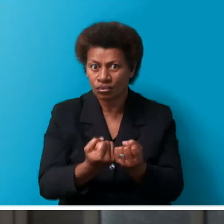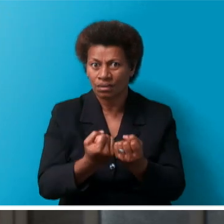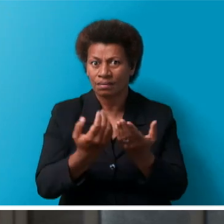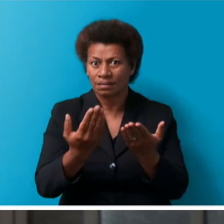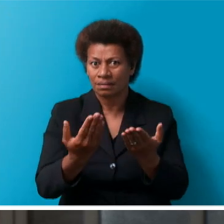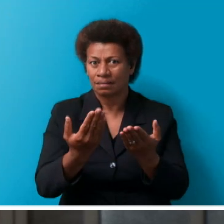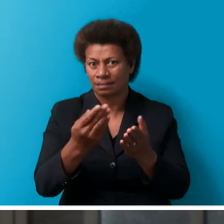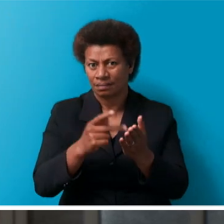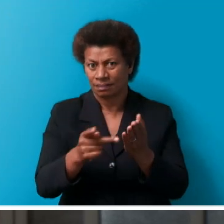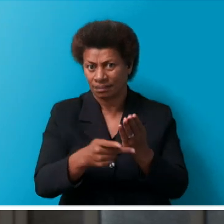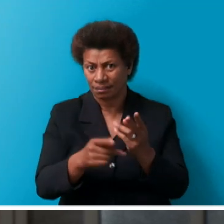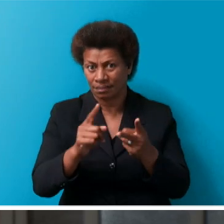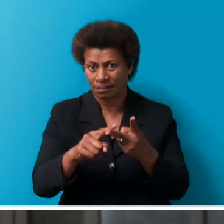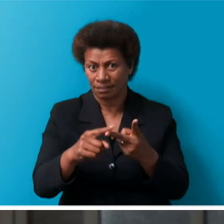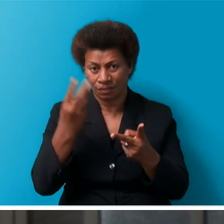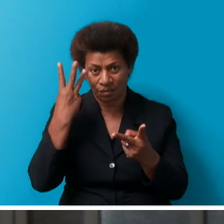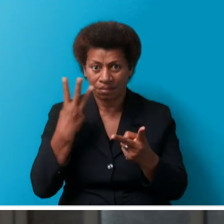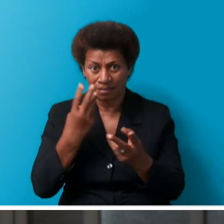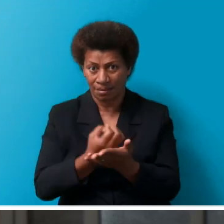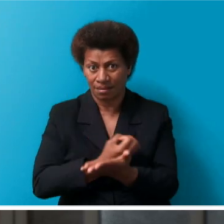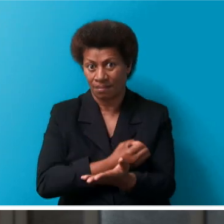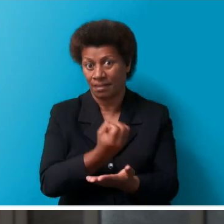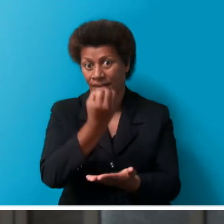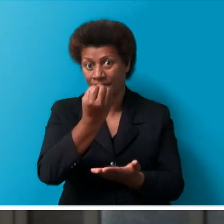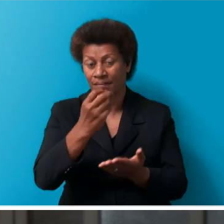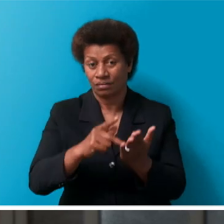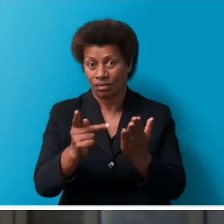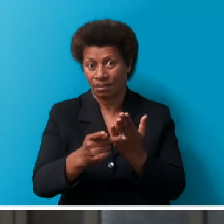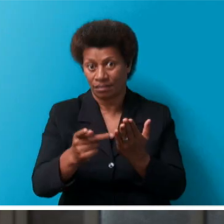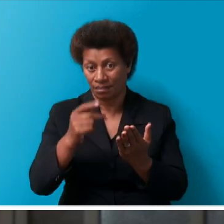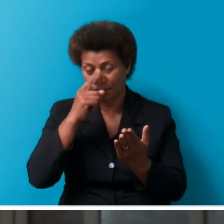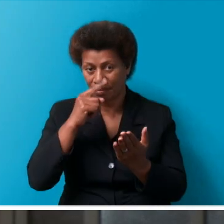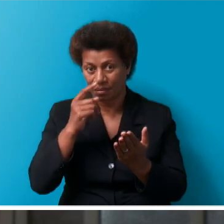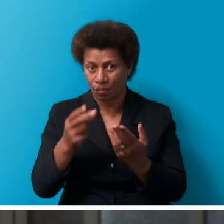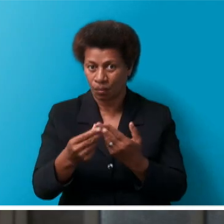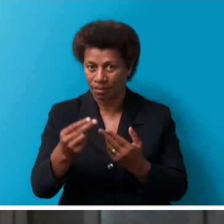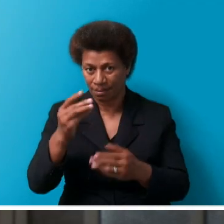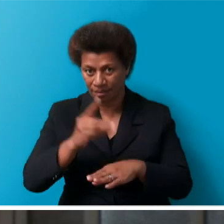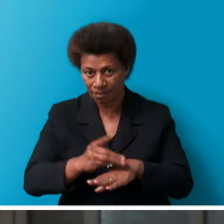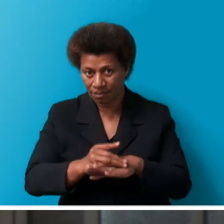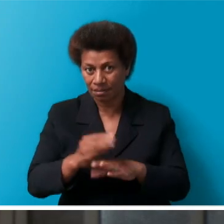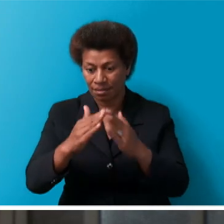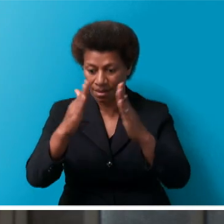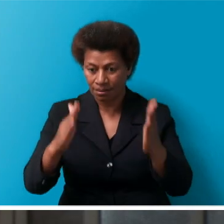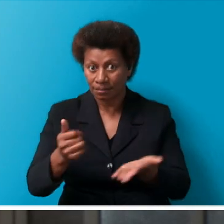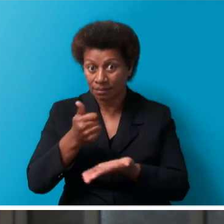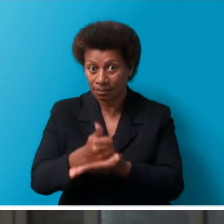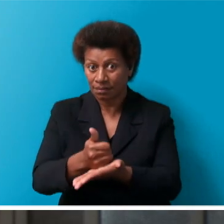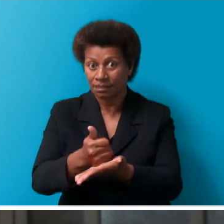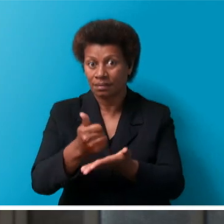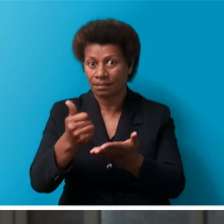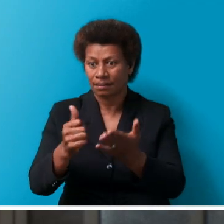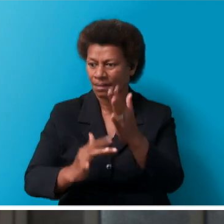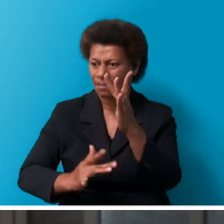Assistance Scheme, Women's Economic Empowerment Program for persons living with disability, Housing Assistance for fire